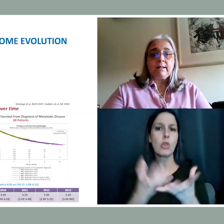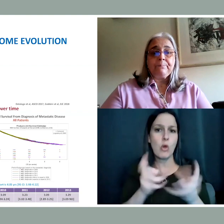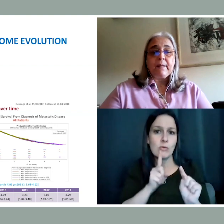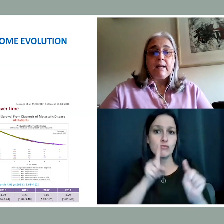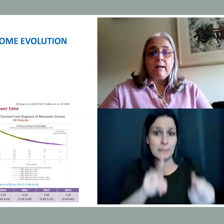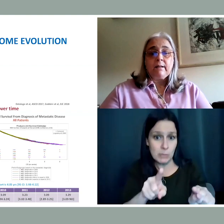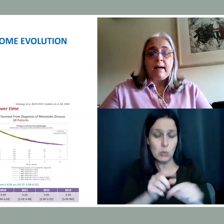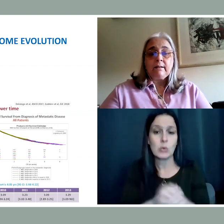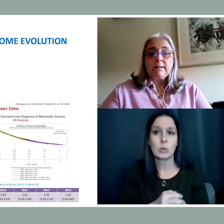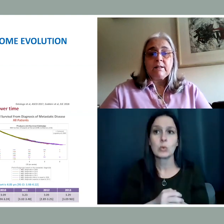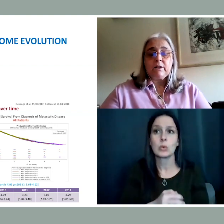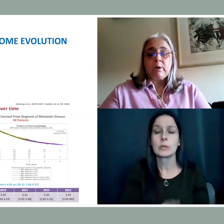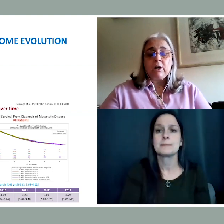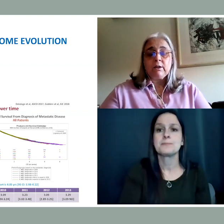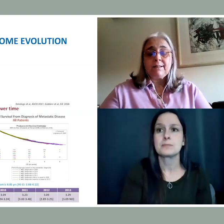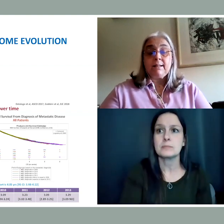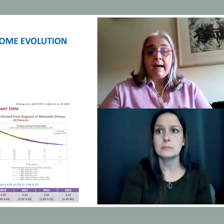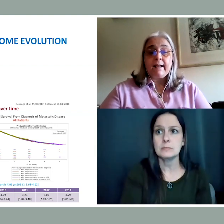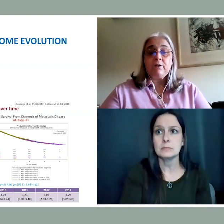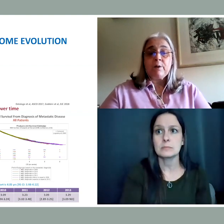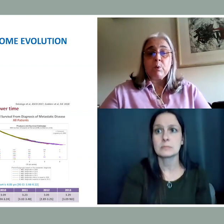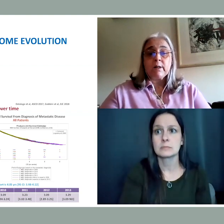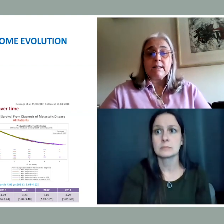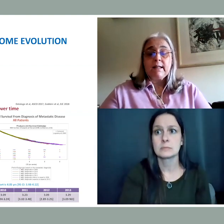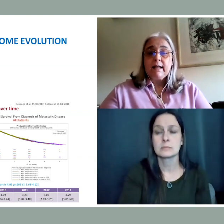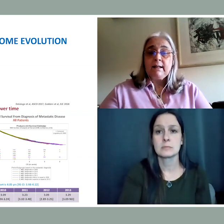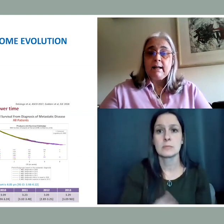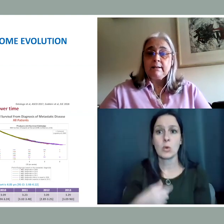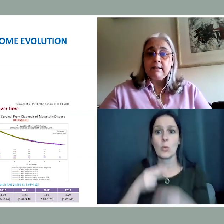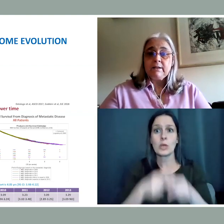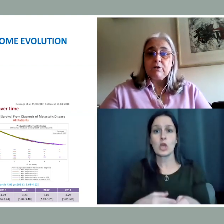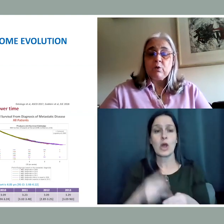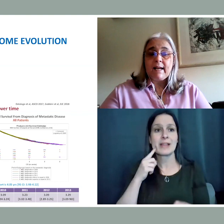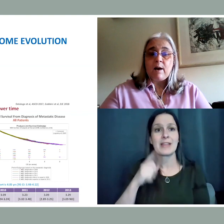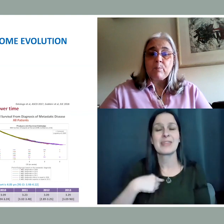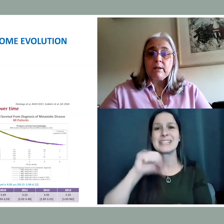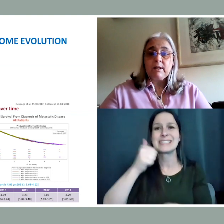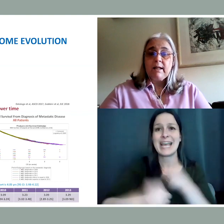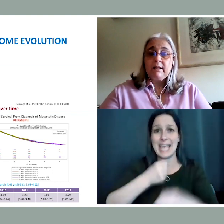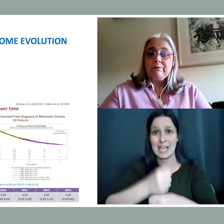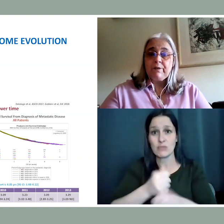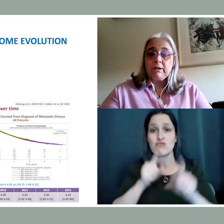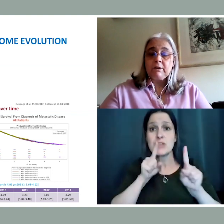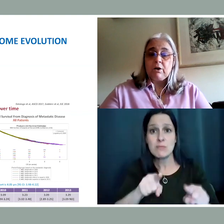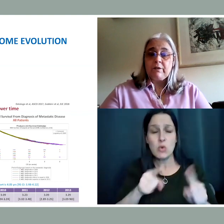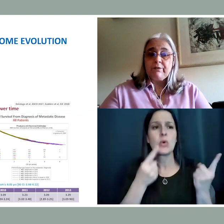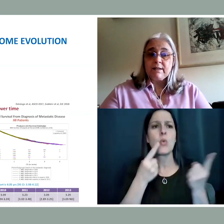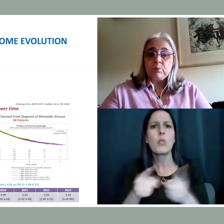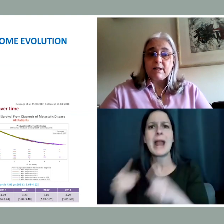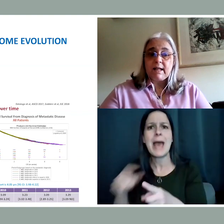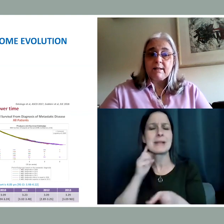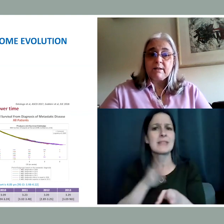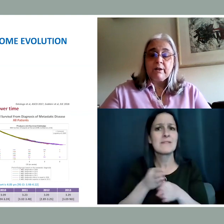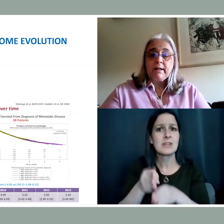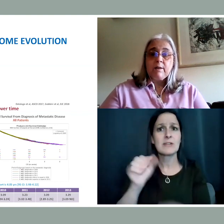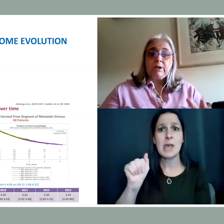It's an analysis, we call it the decade report, an analysis of what happened in the field of advanced